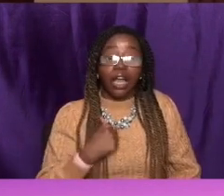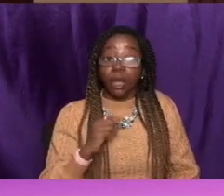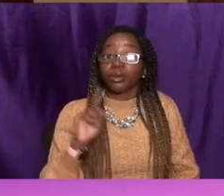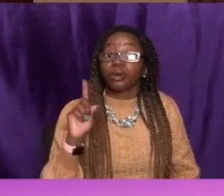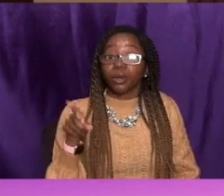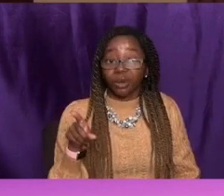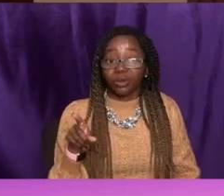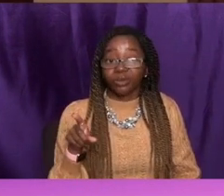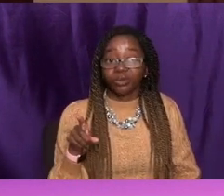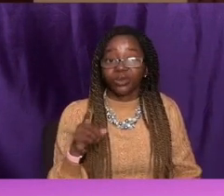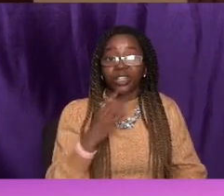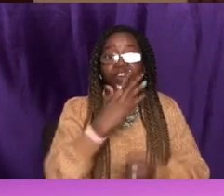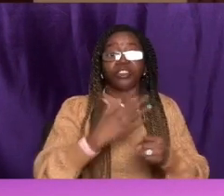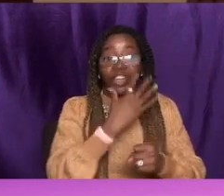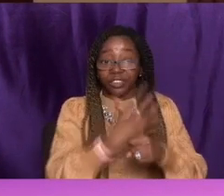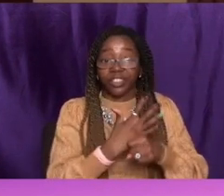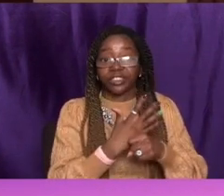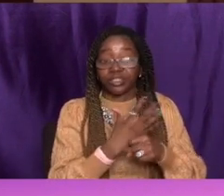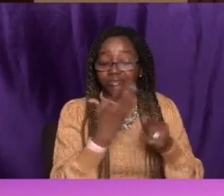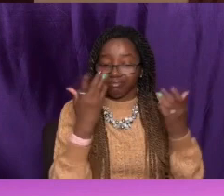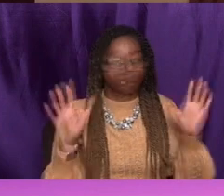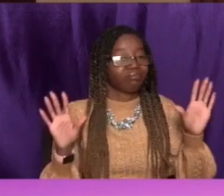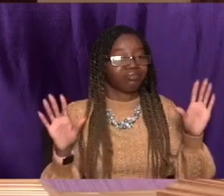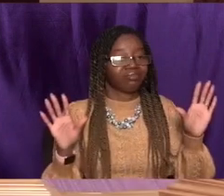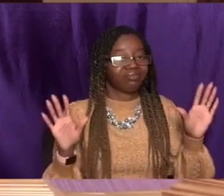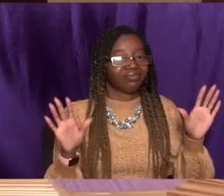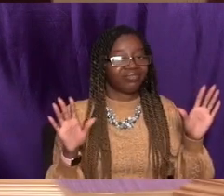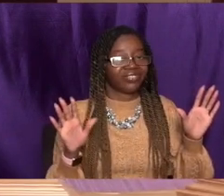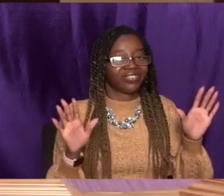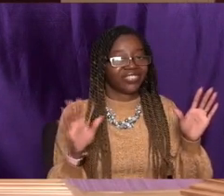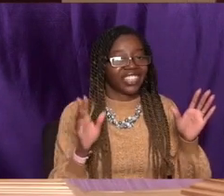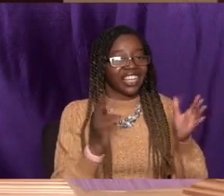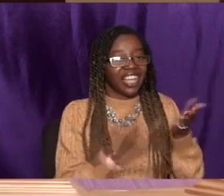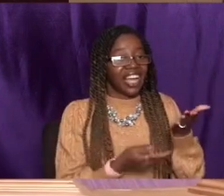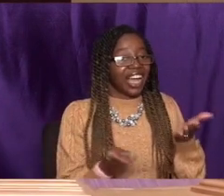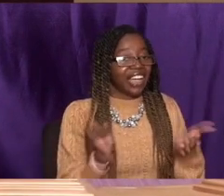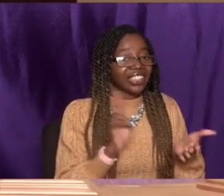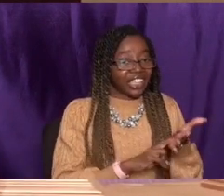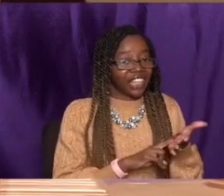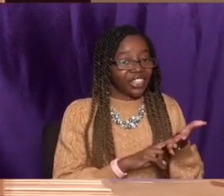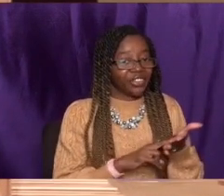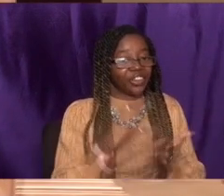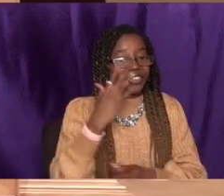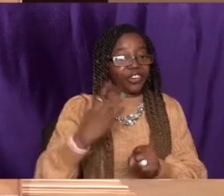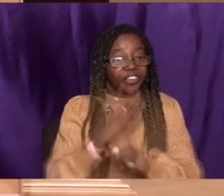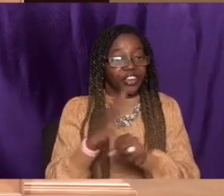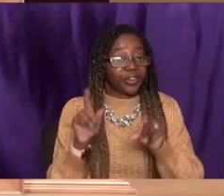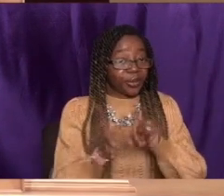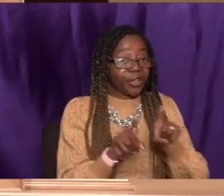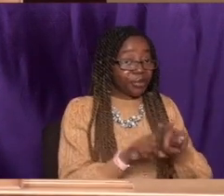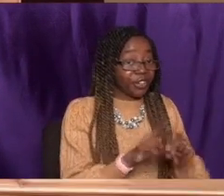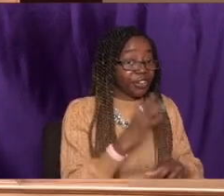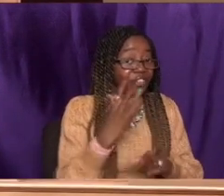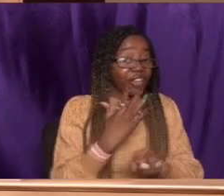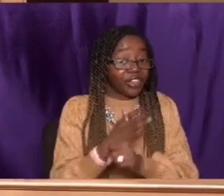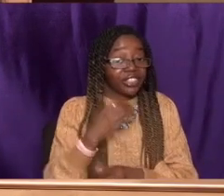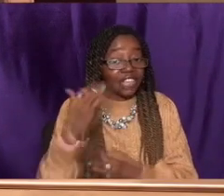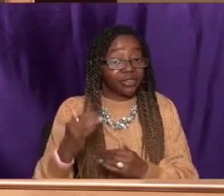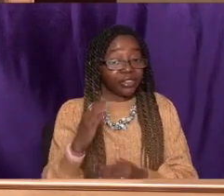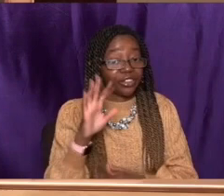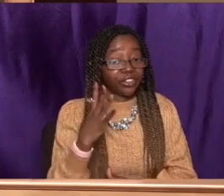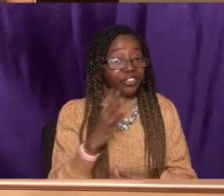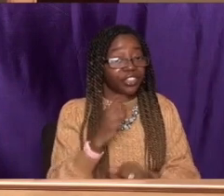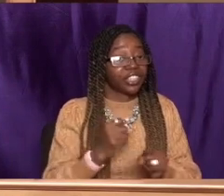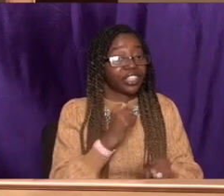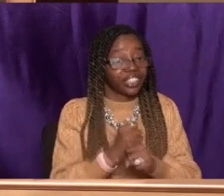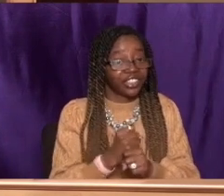for 5 years. I signed a rookie contract. I'll go for 5 years. After the fifth year,